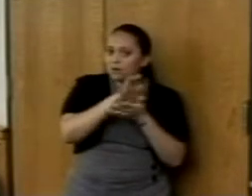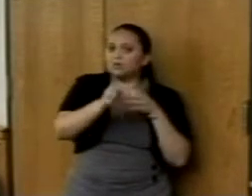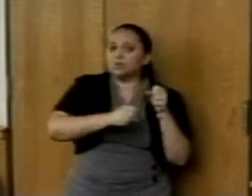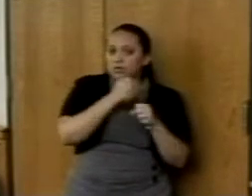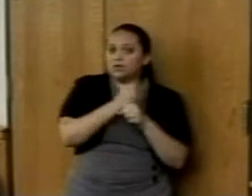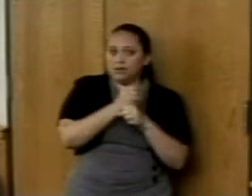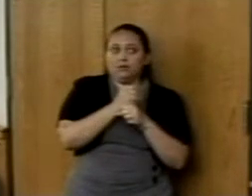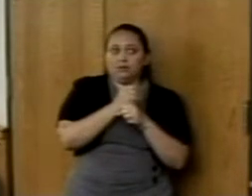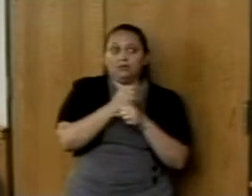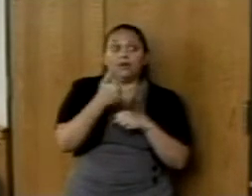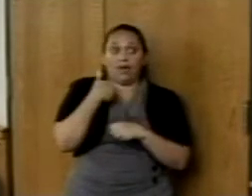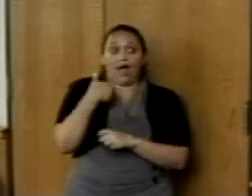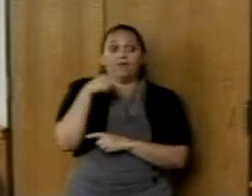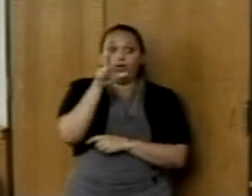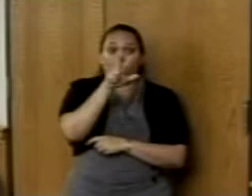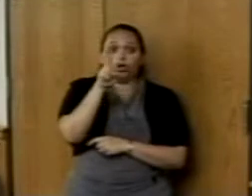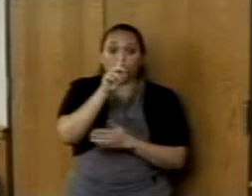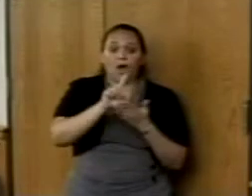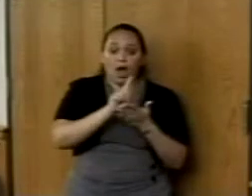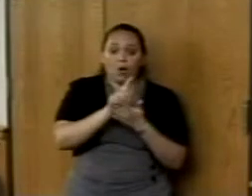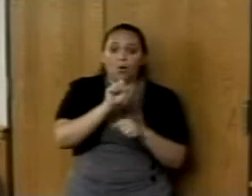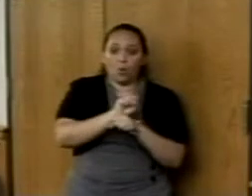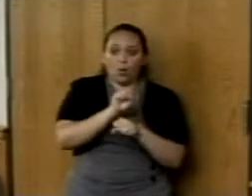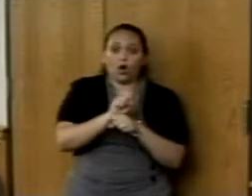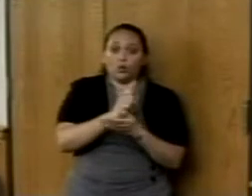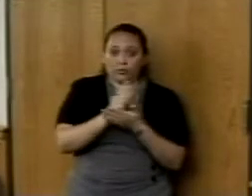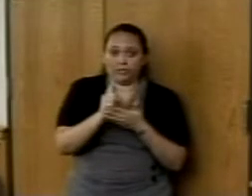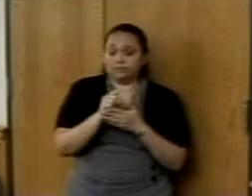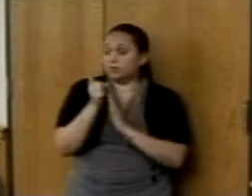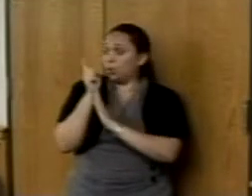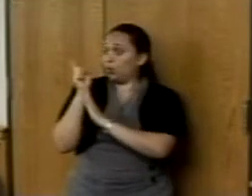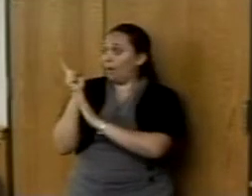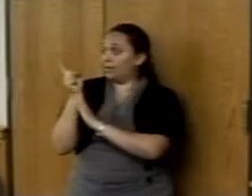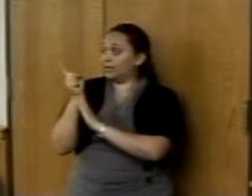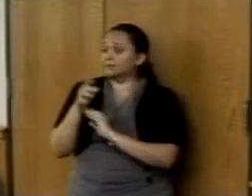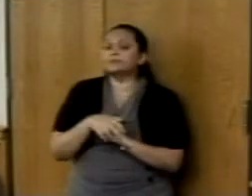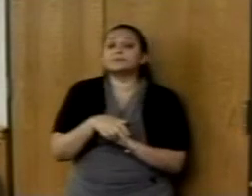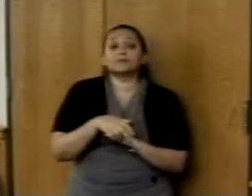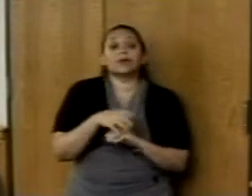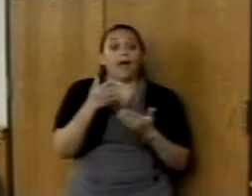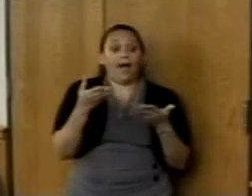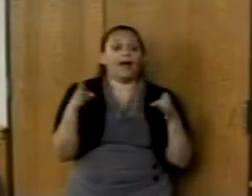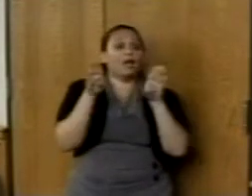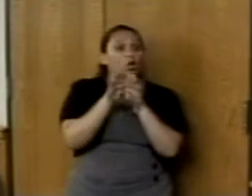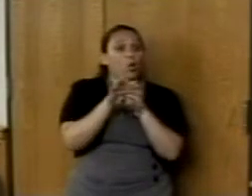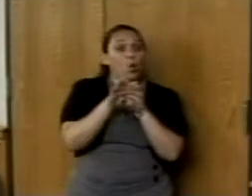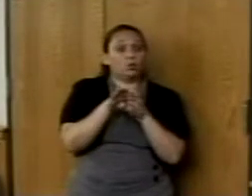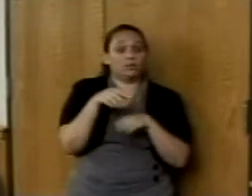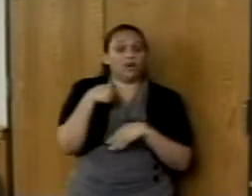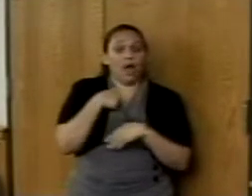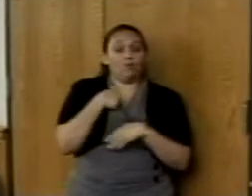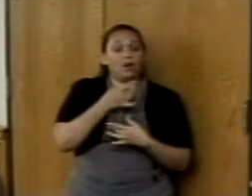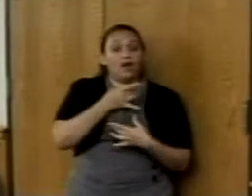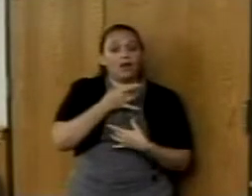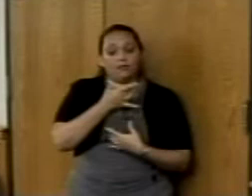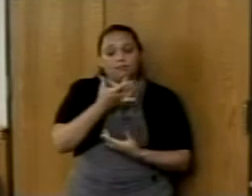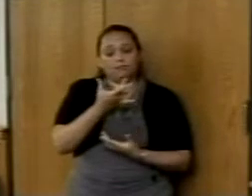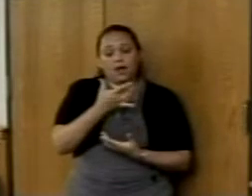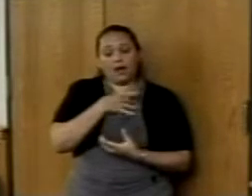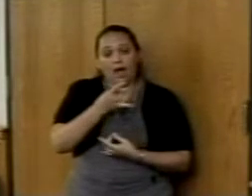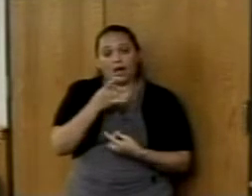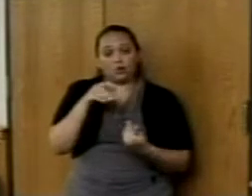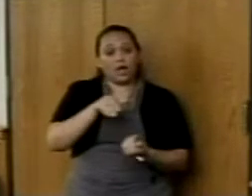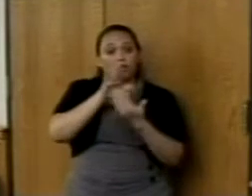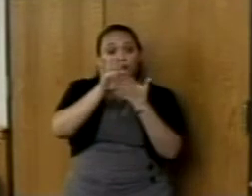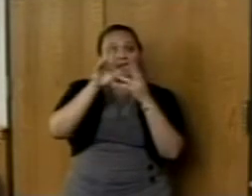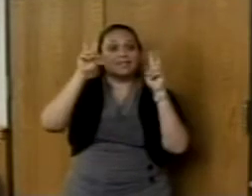year that there was a 32-hour work week. 1 minute. And in closing, I would just like to address